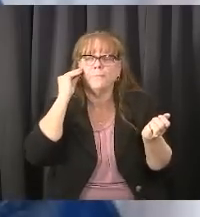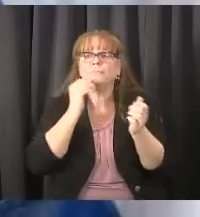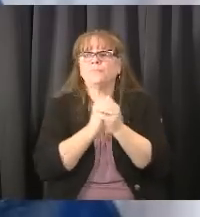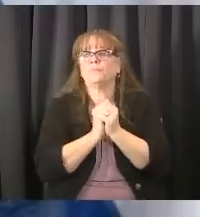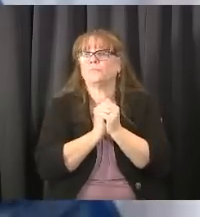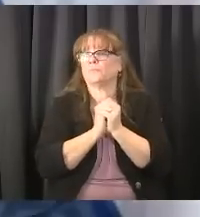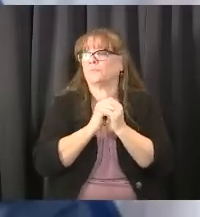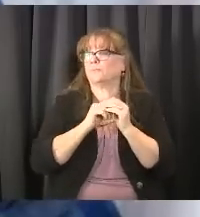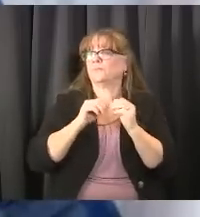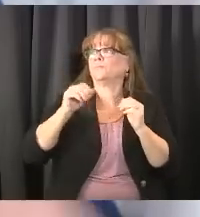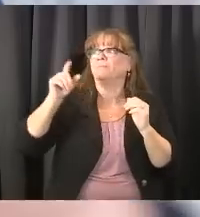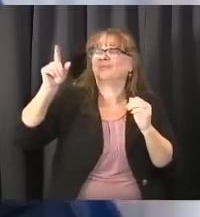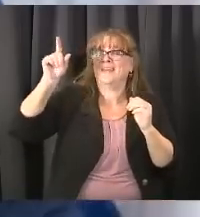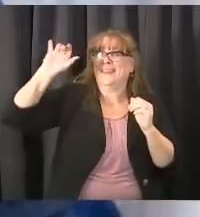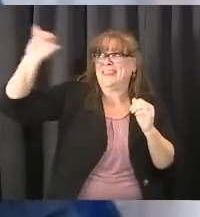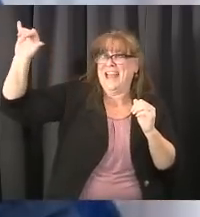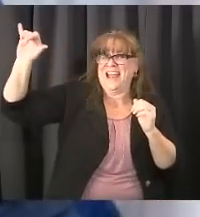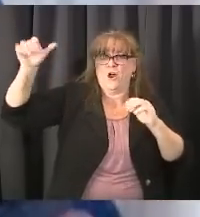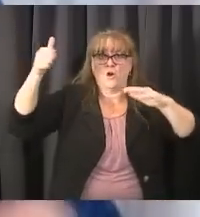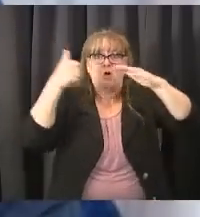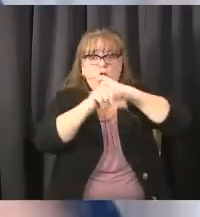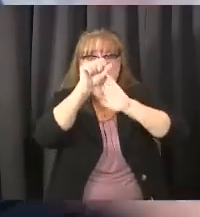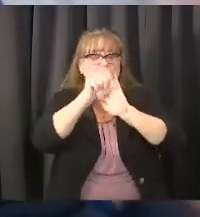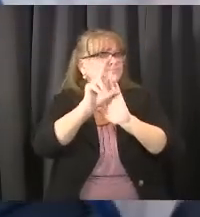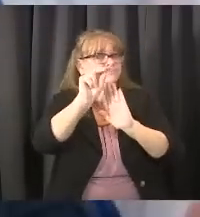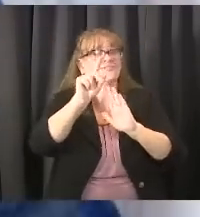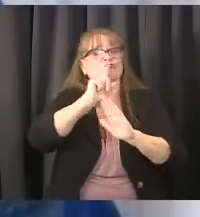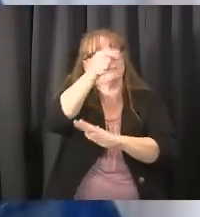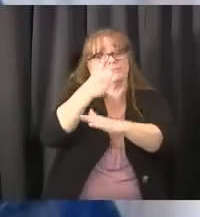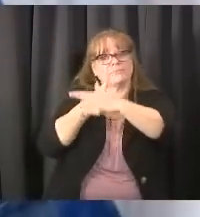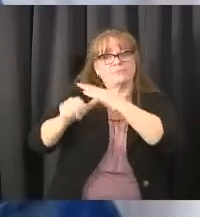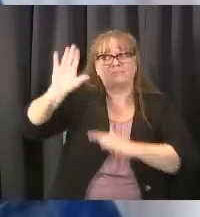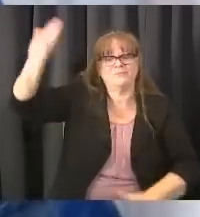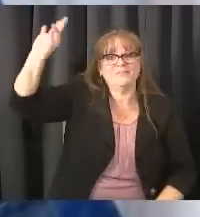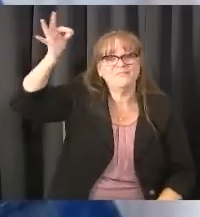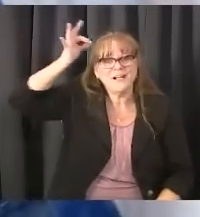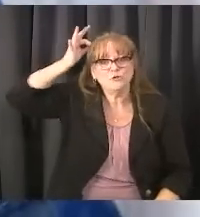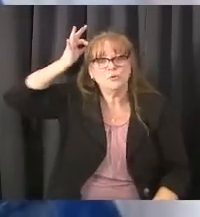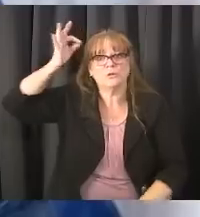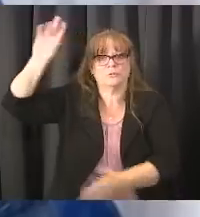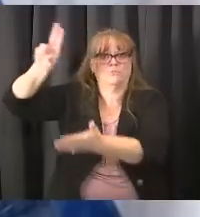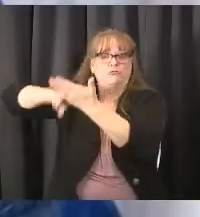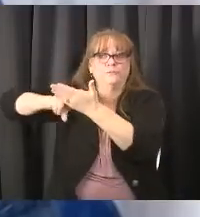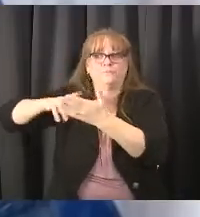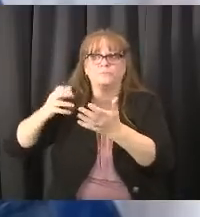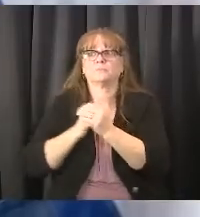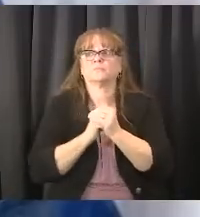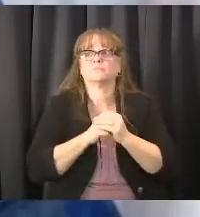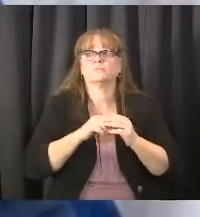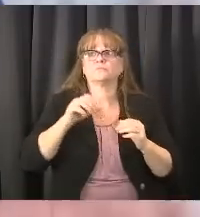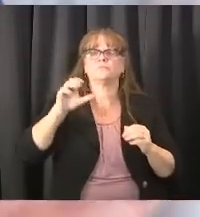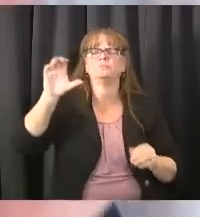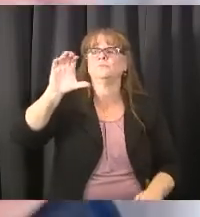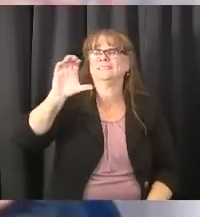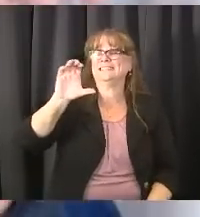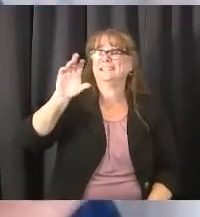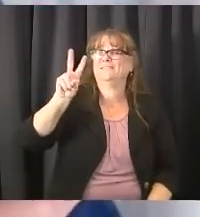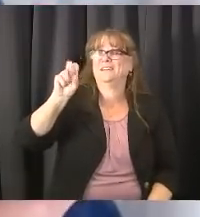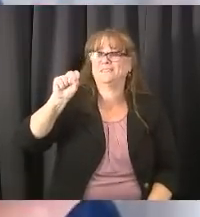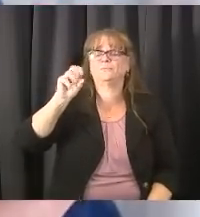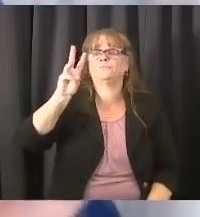offered Walgreens, CVS, the facilities themselves, state support to accelerate their schedule. Overall, the federal program means that